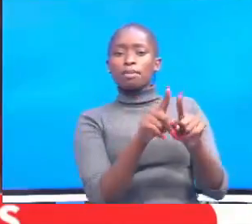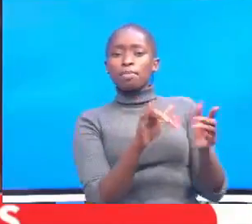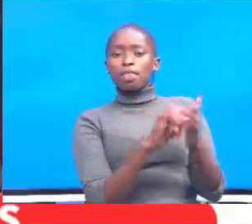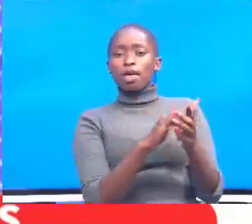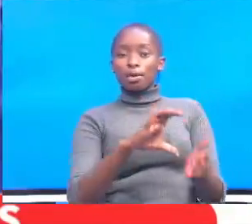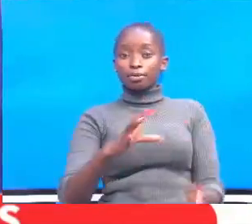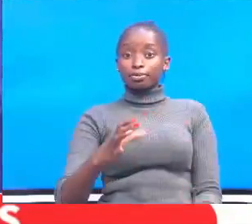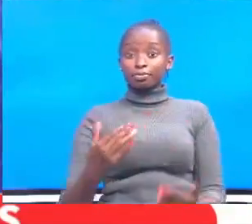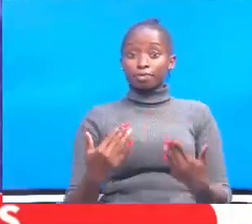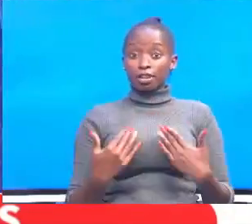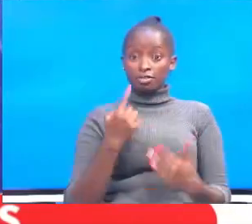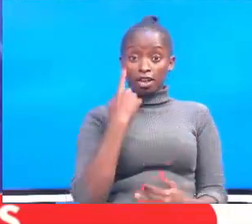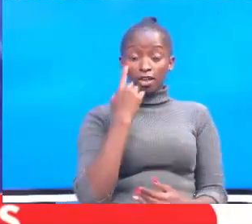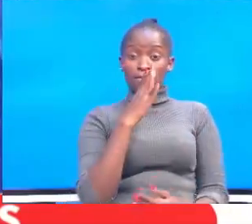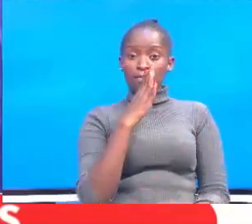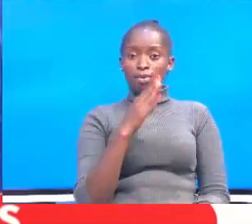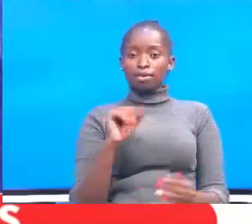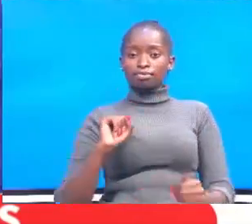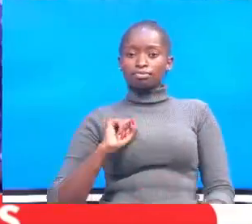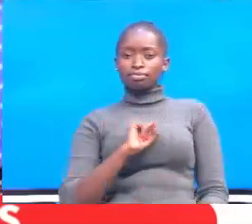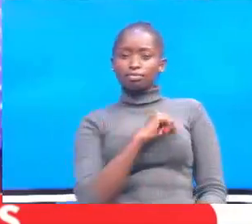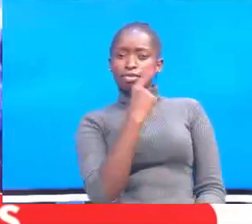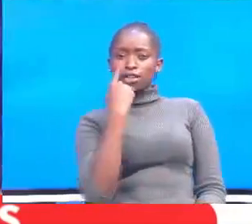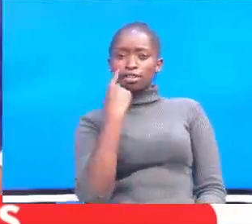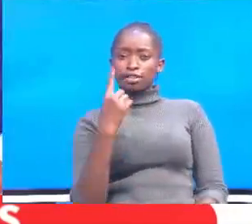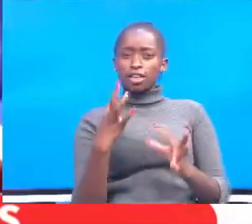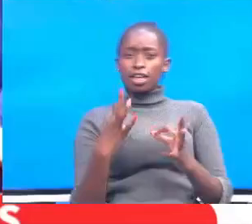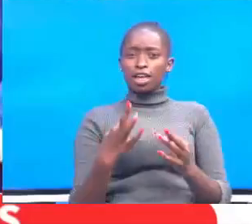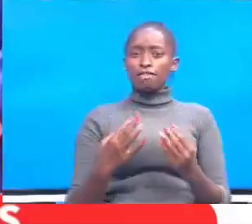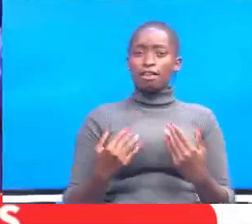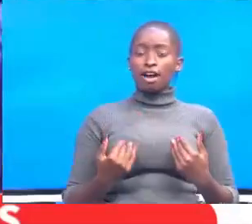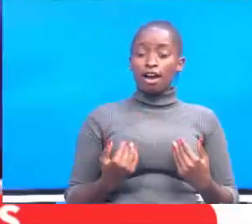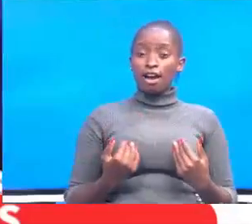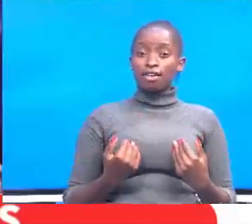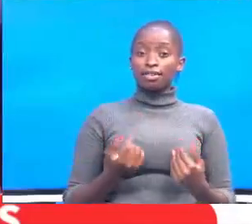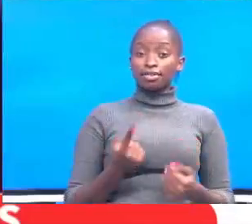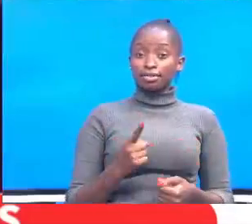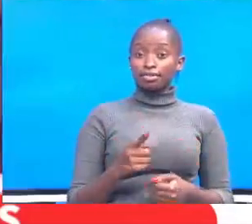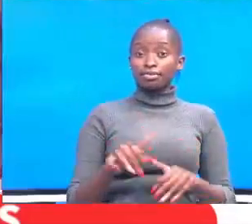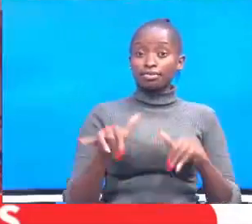will be on the Senate to see if senators will save Meru Governor Kawira